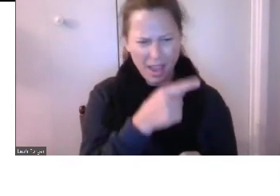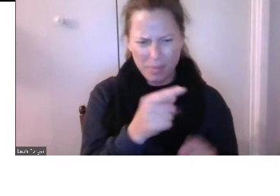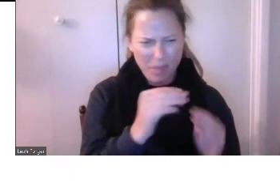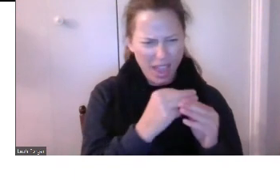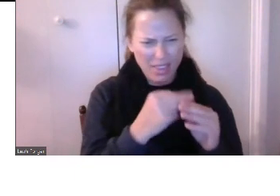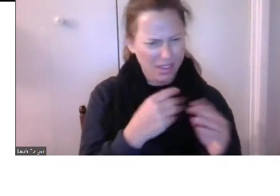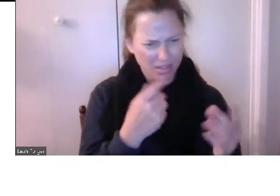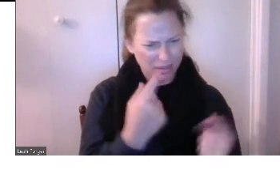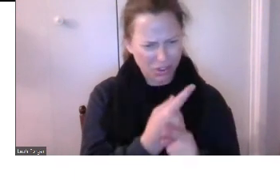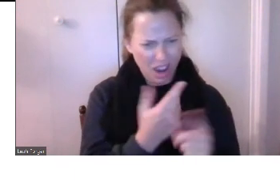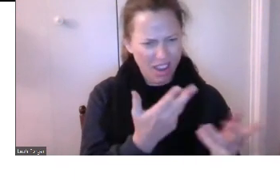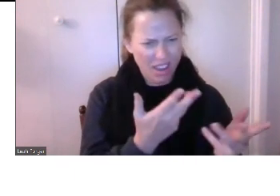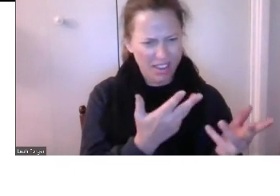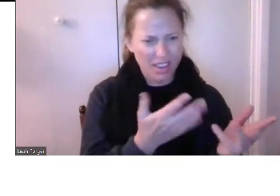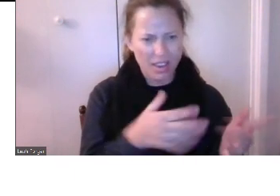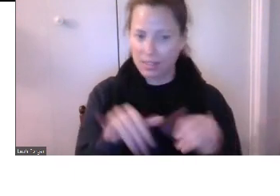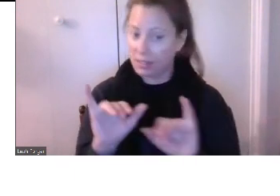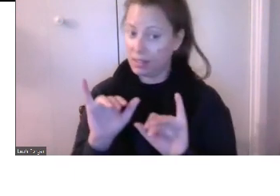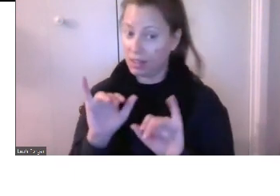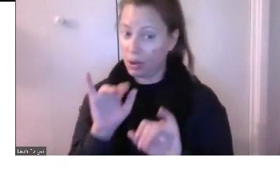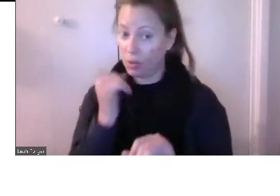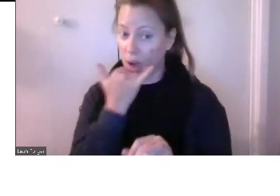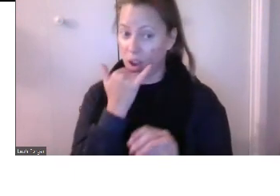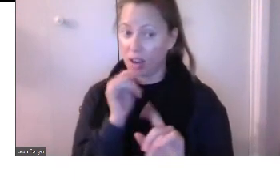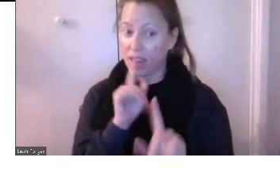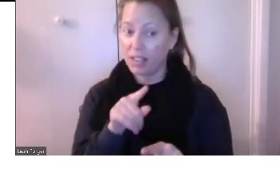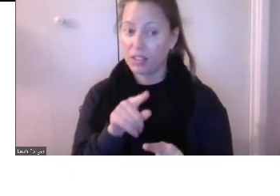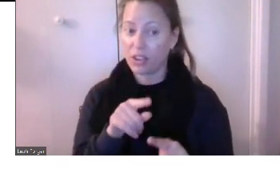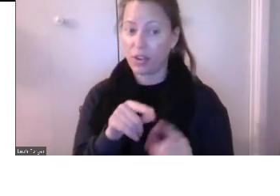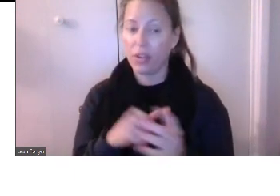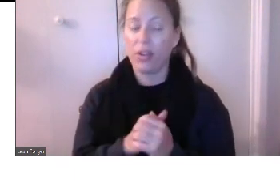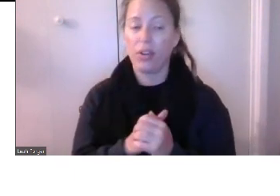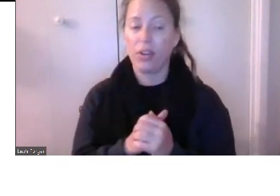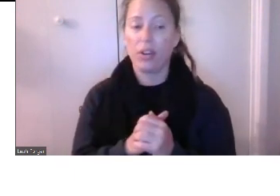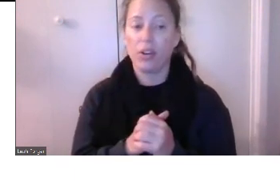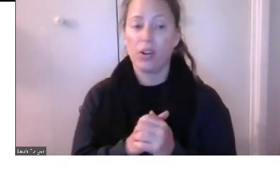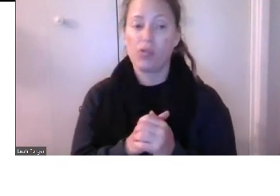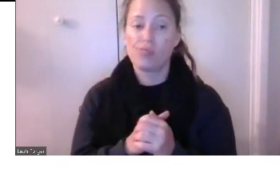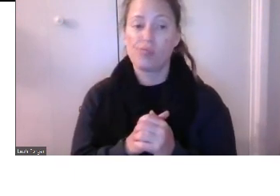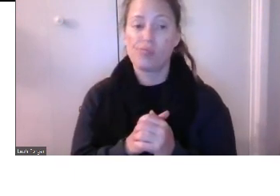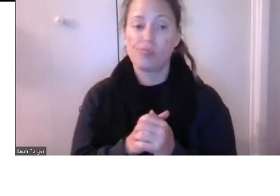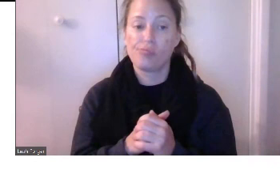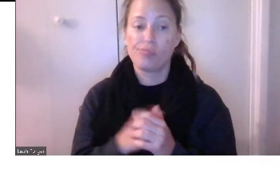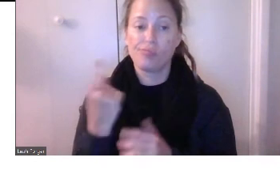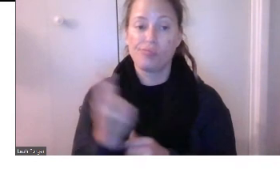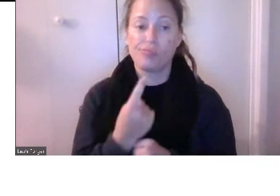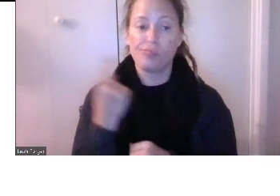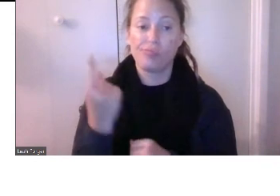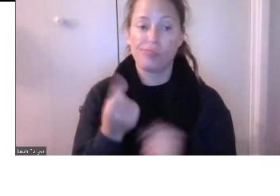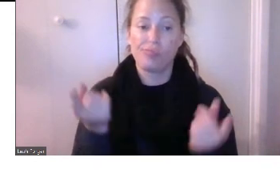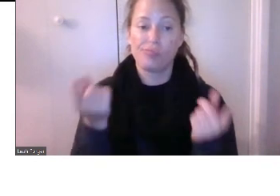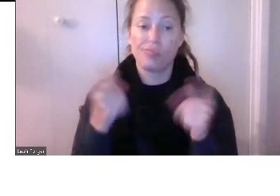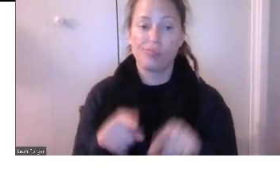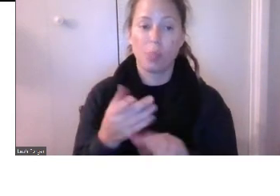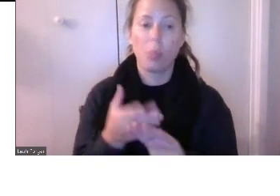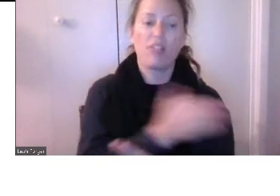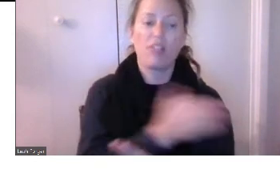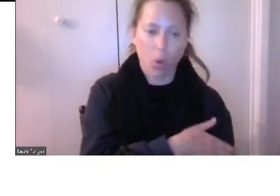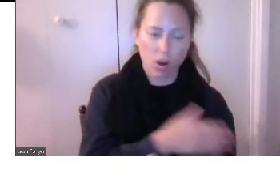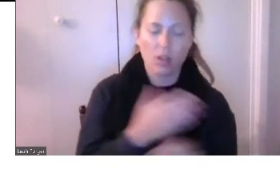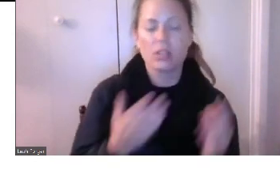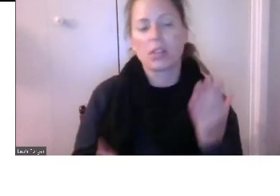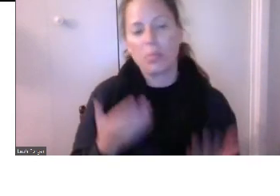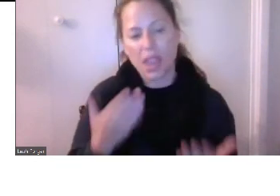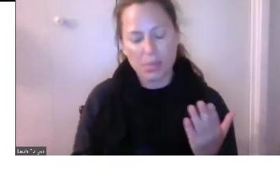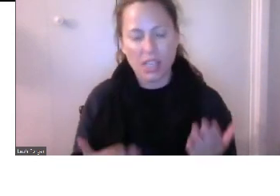correct and you're still getting this, a false statement, then something happened before that. So